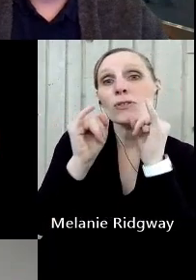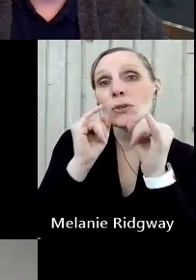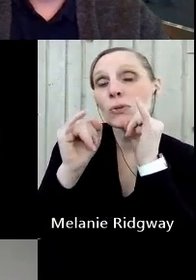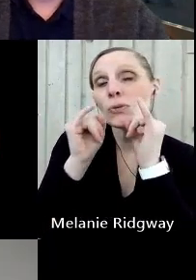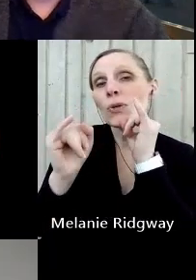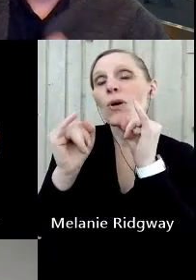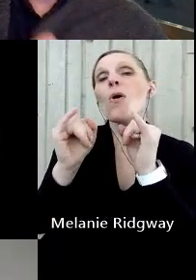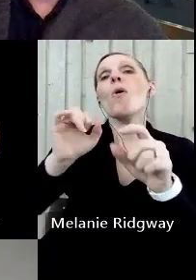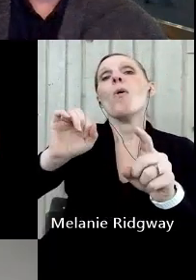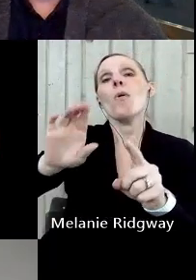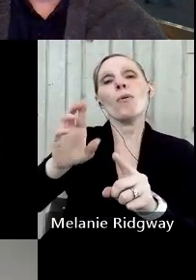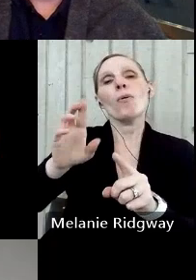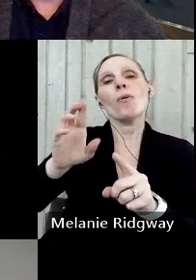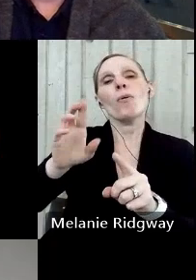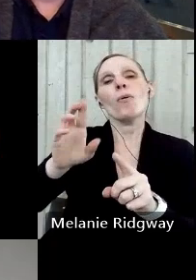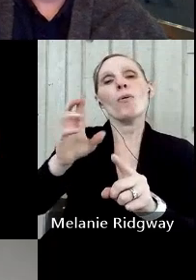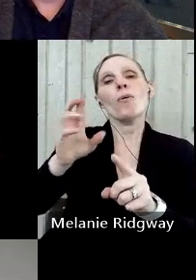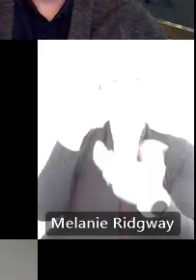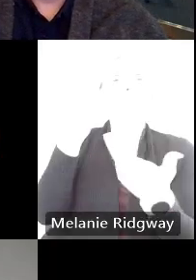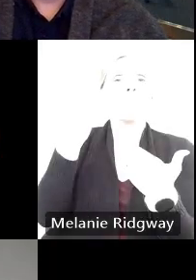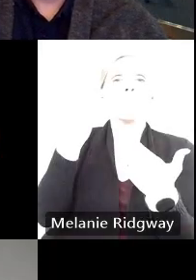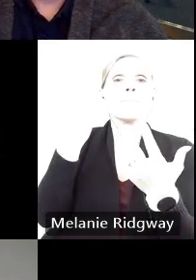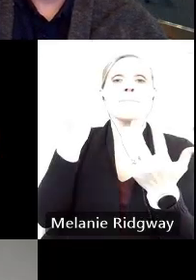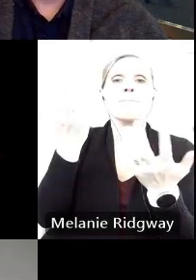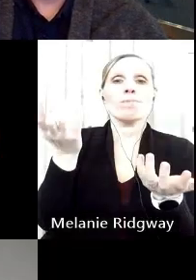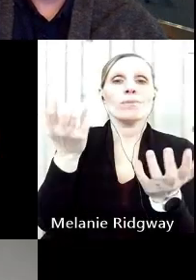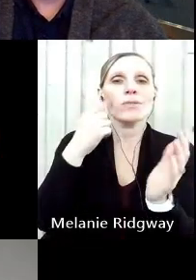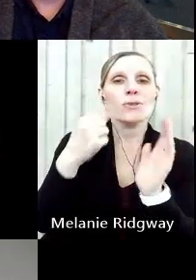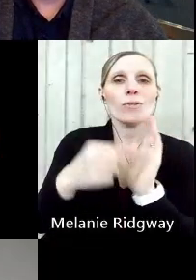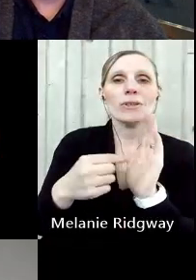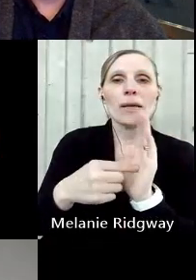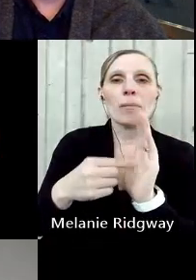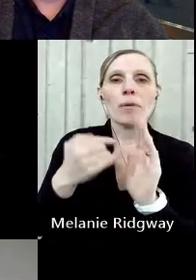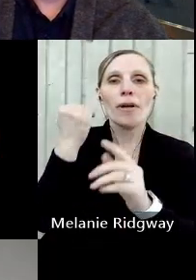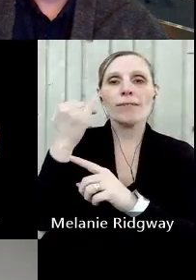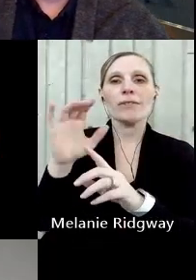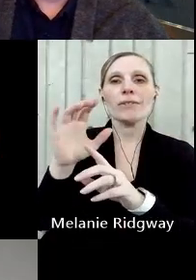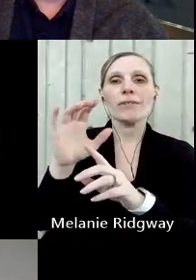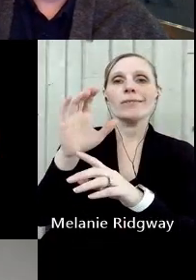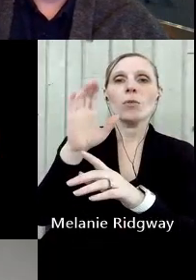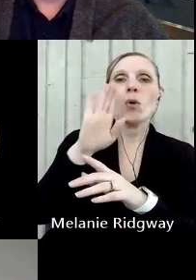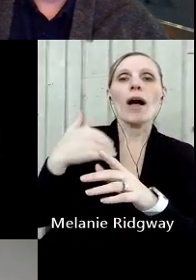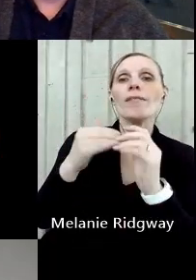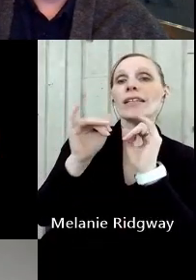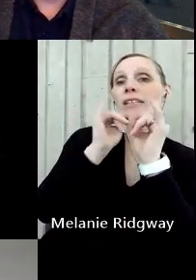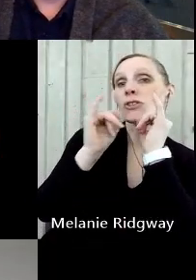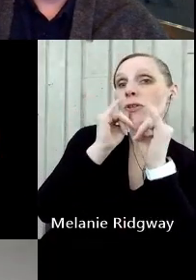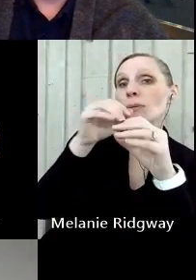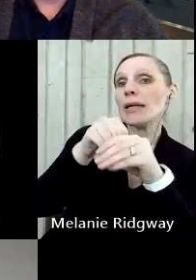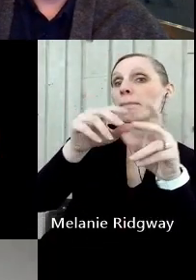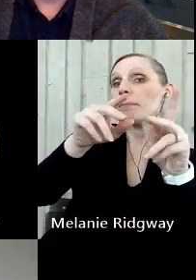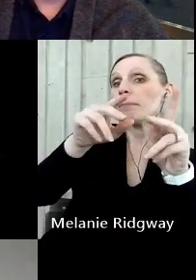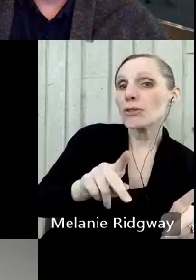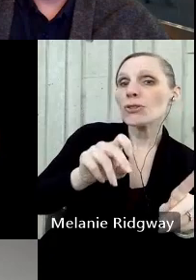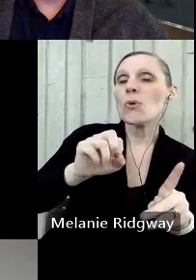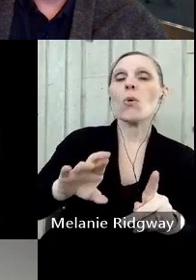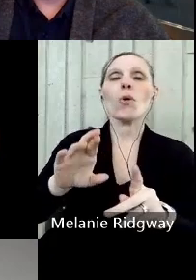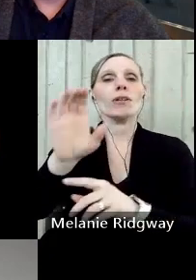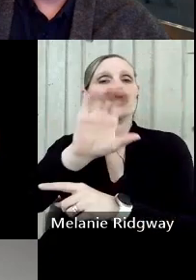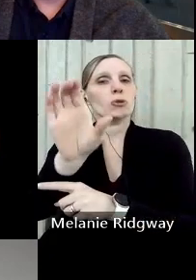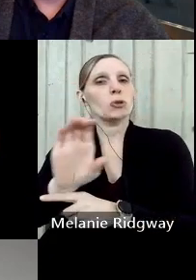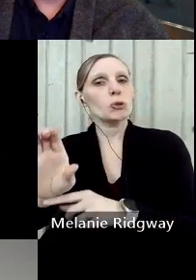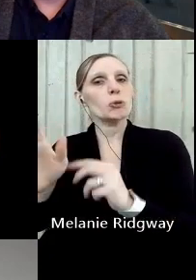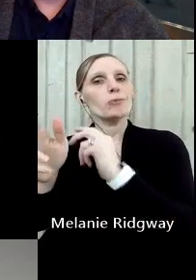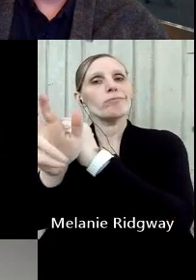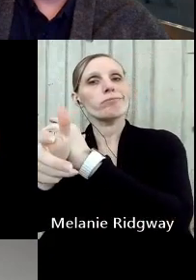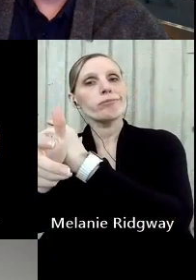individual going just basically for the interview, if there's going to be through a Teams or a Zoom call, or is it in person, and if one